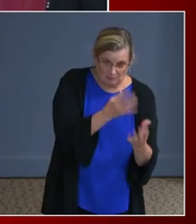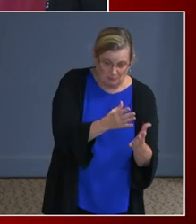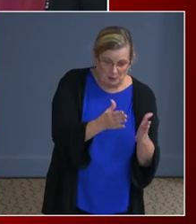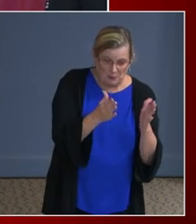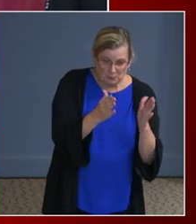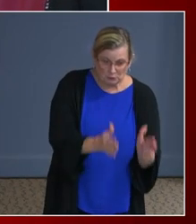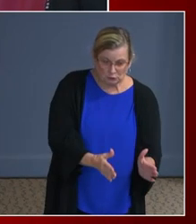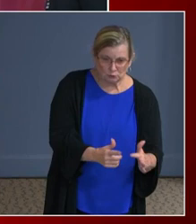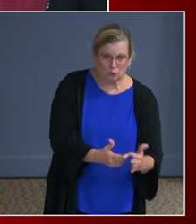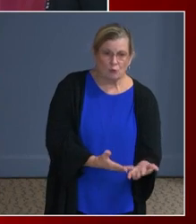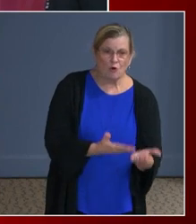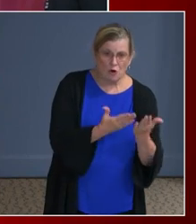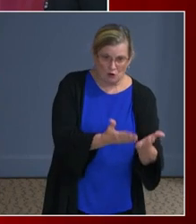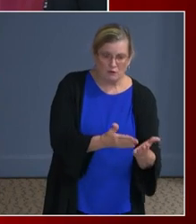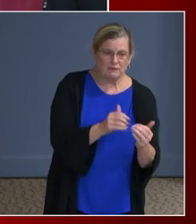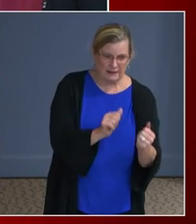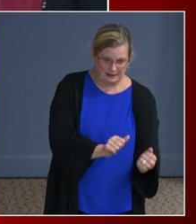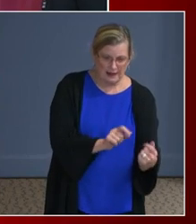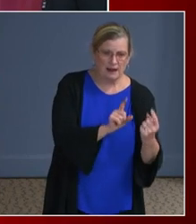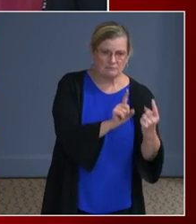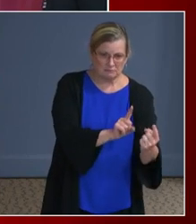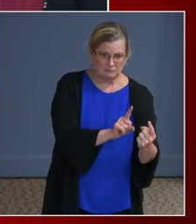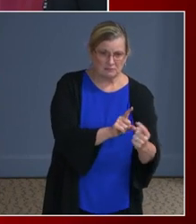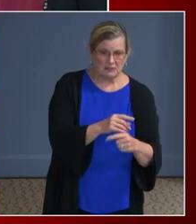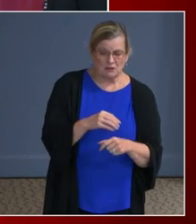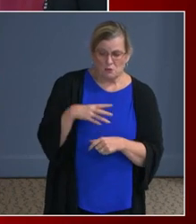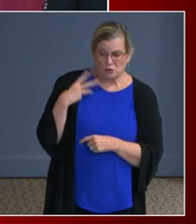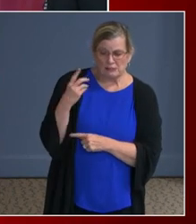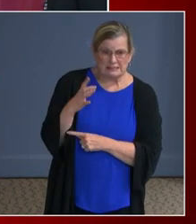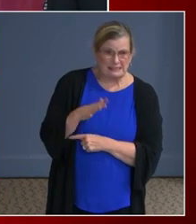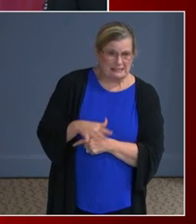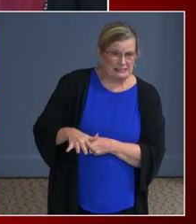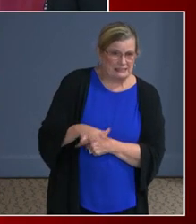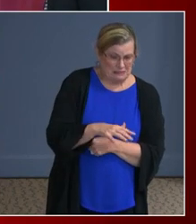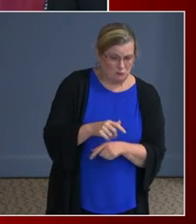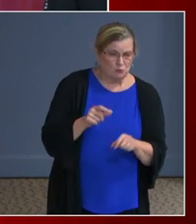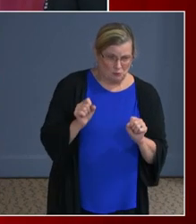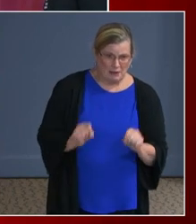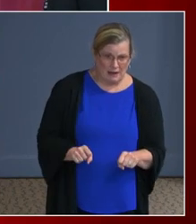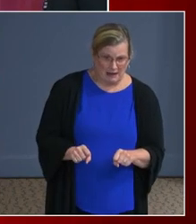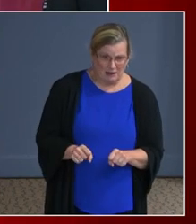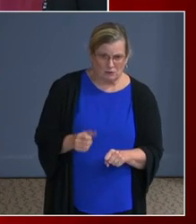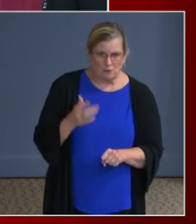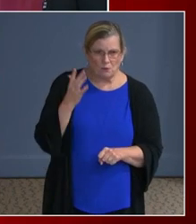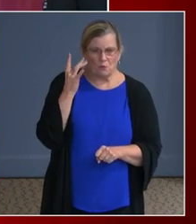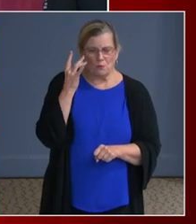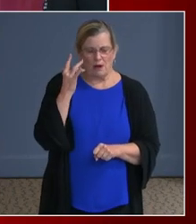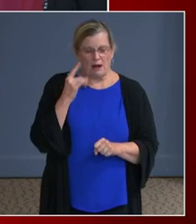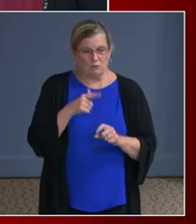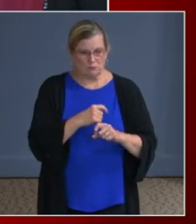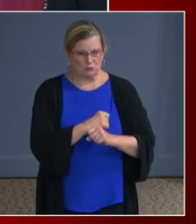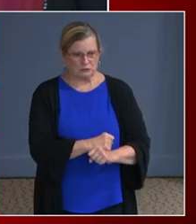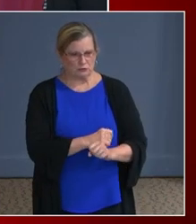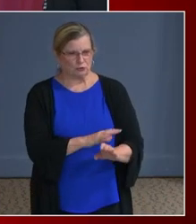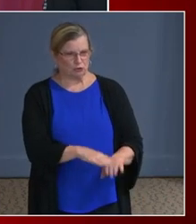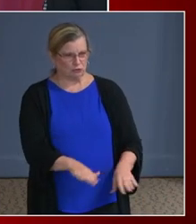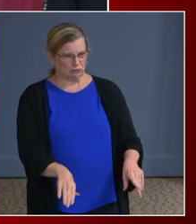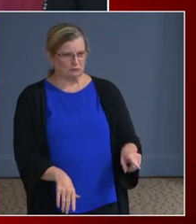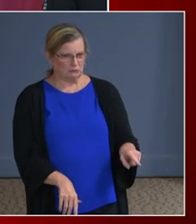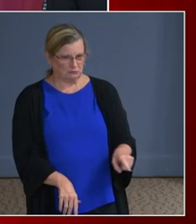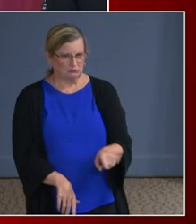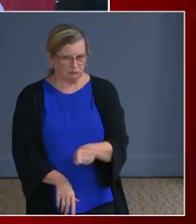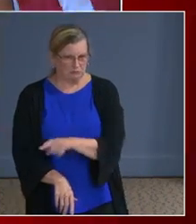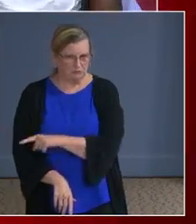a safe way, so that they can protect their children from these vaccine preventable illnesses, and to